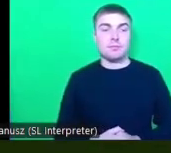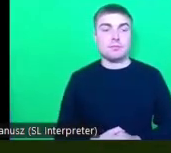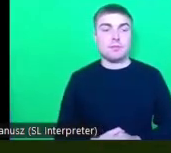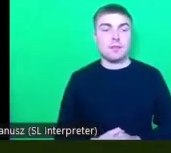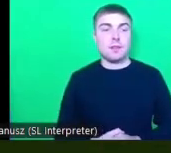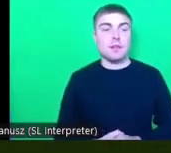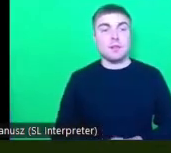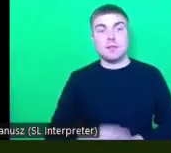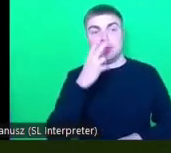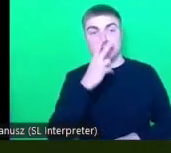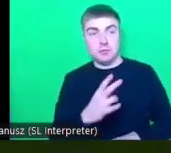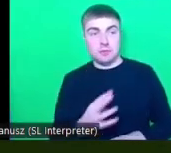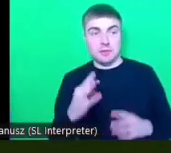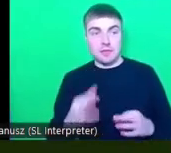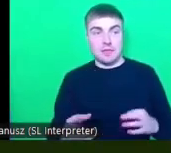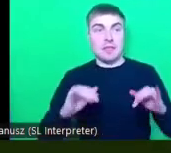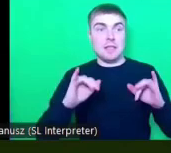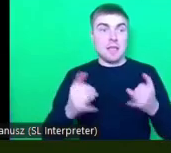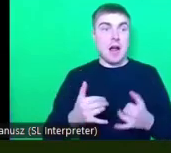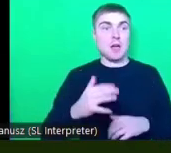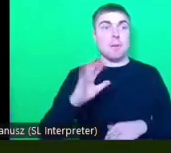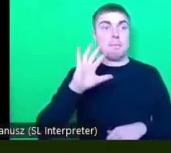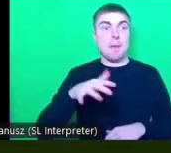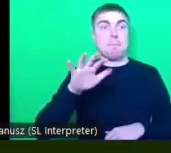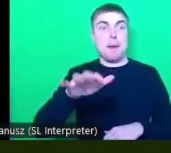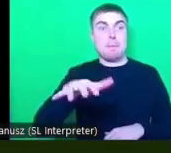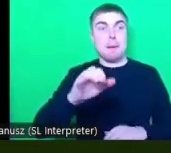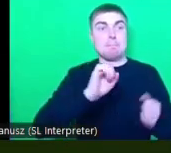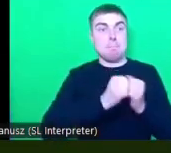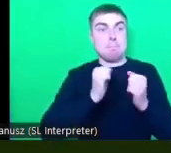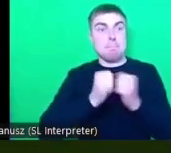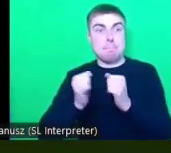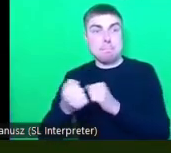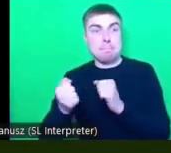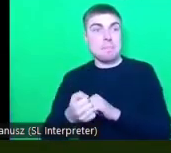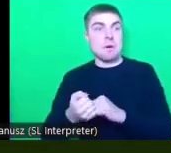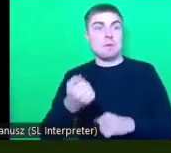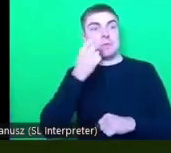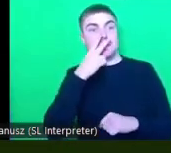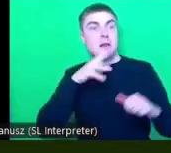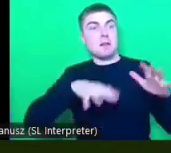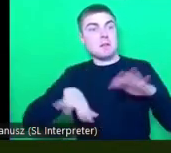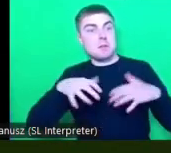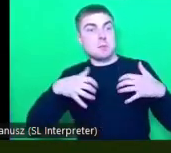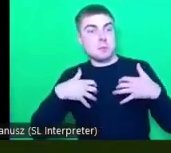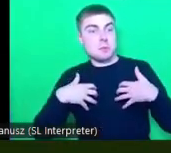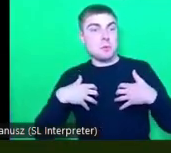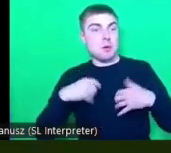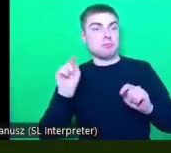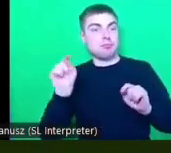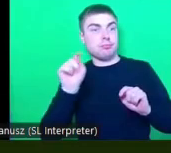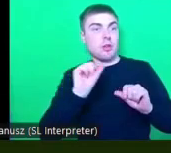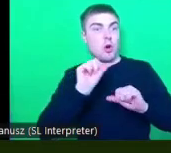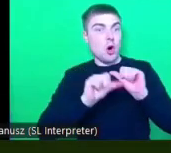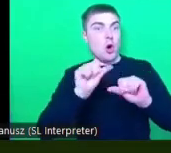can see here that we have more and more territories establishing for each year. And here is how